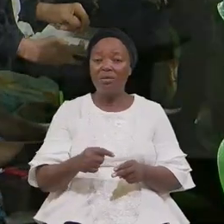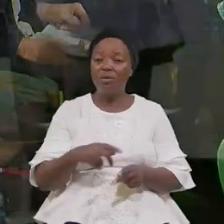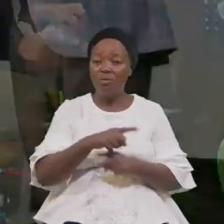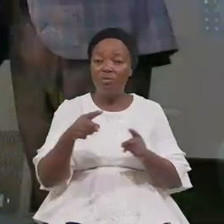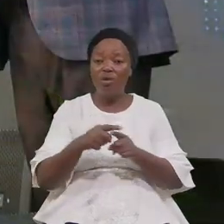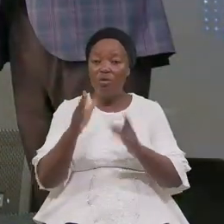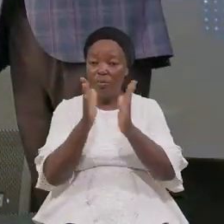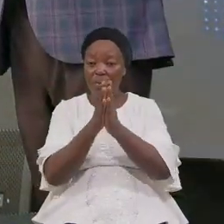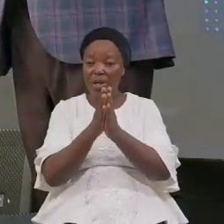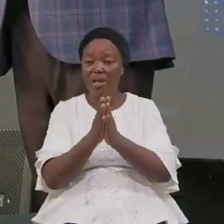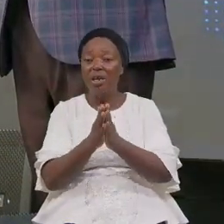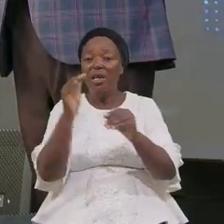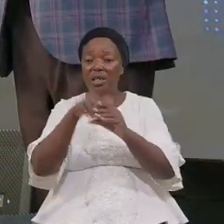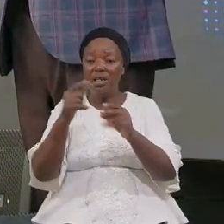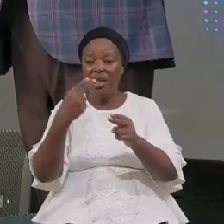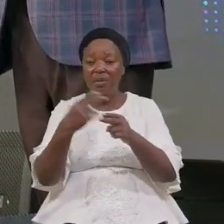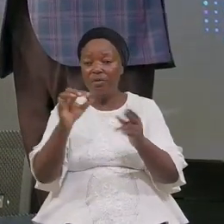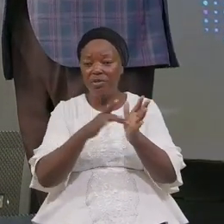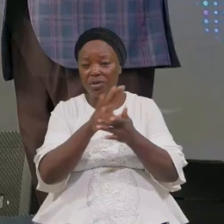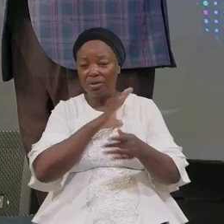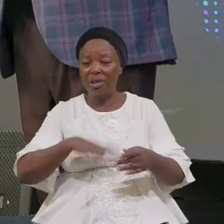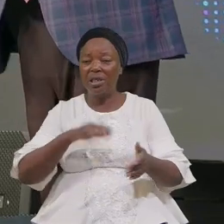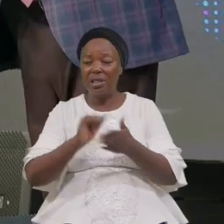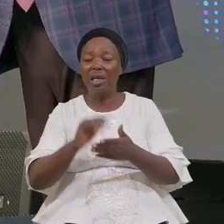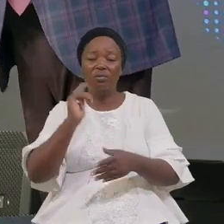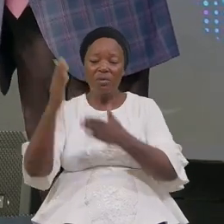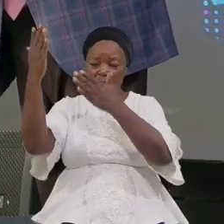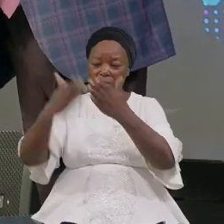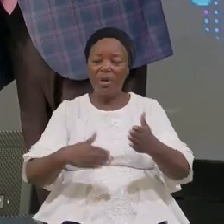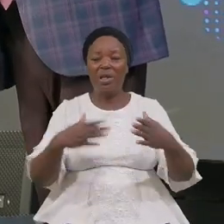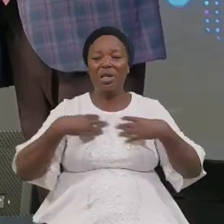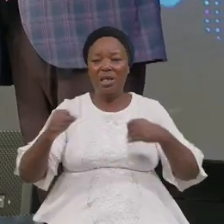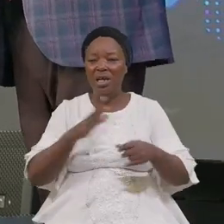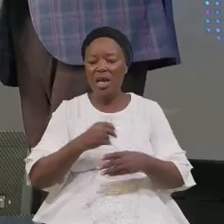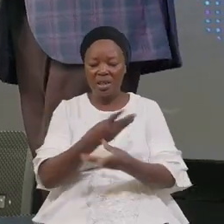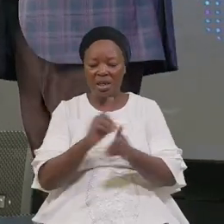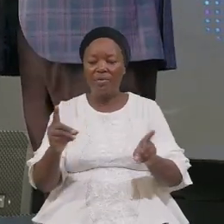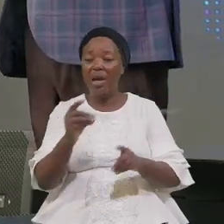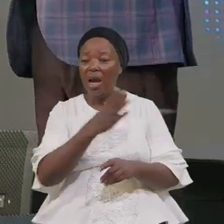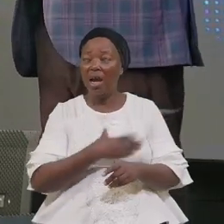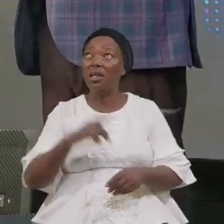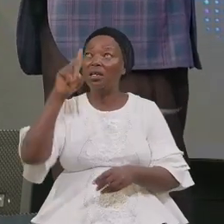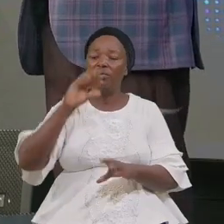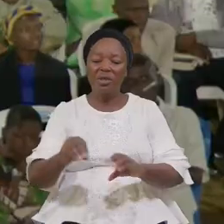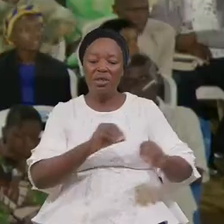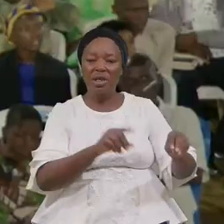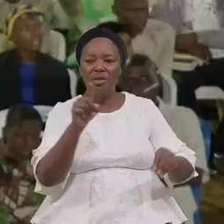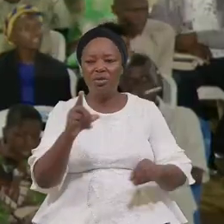will bring the healing and the deliverance, and it will set you